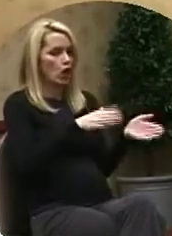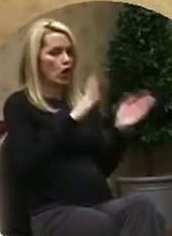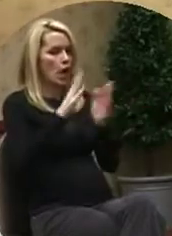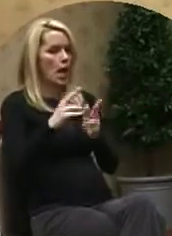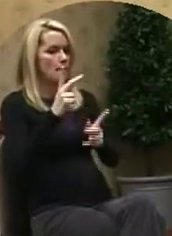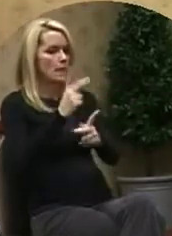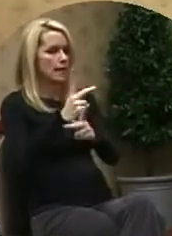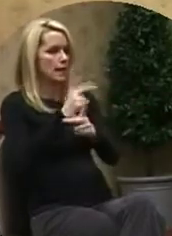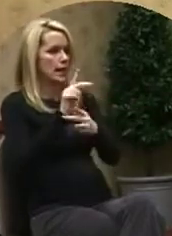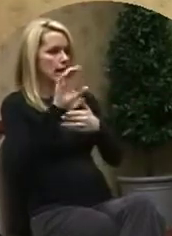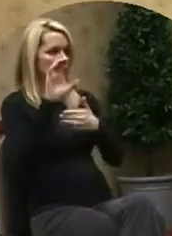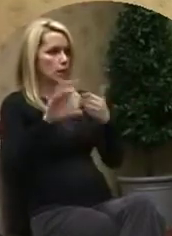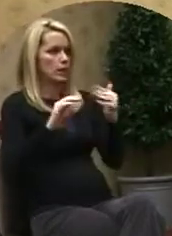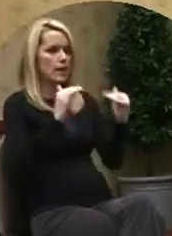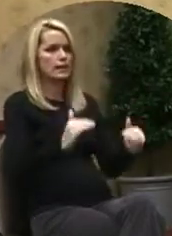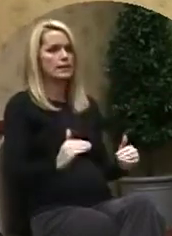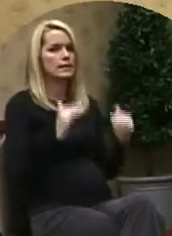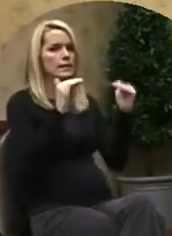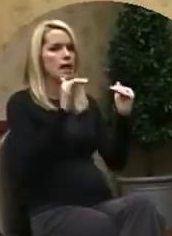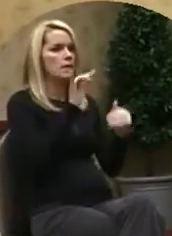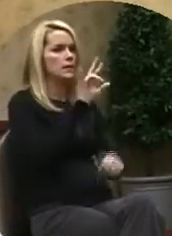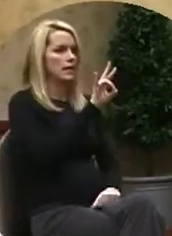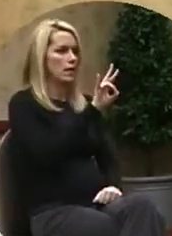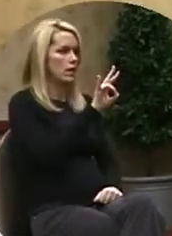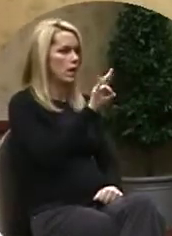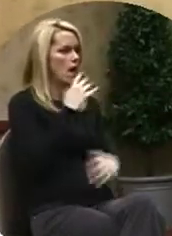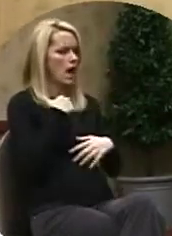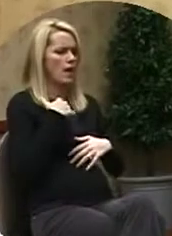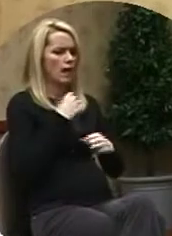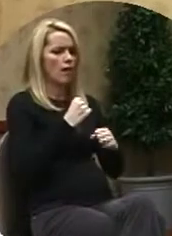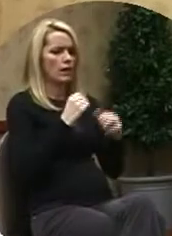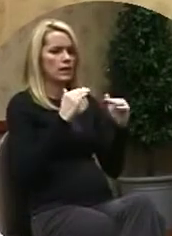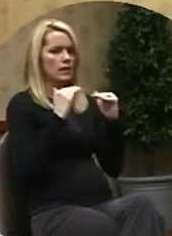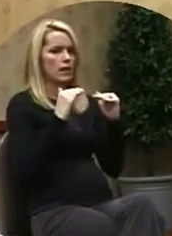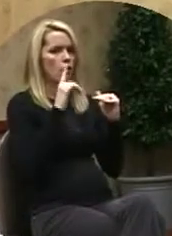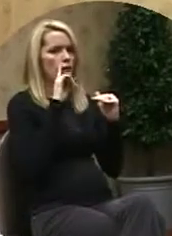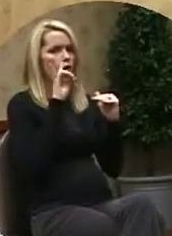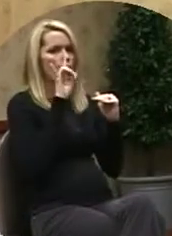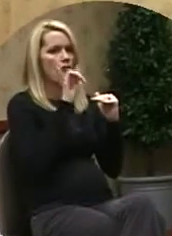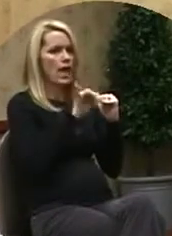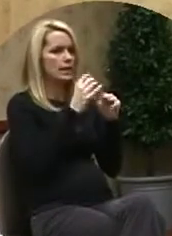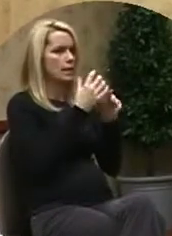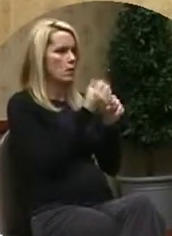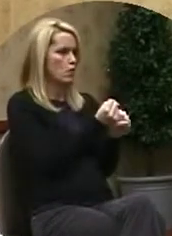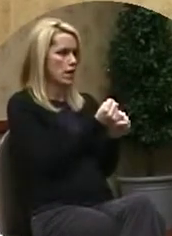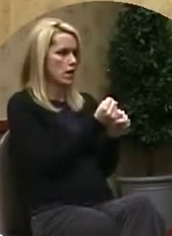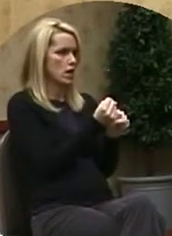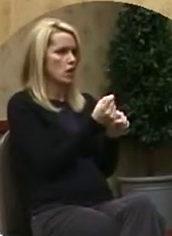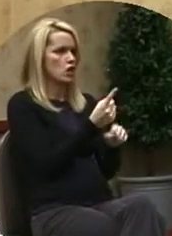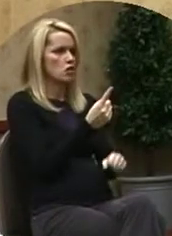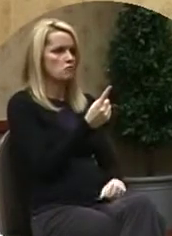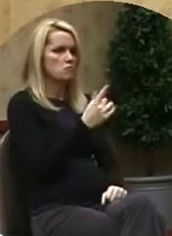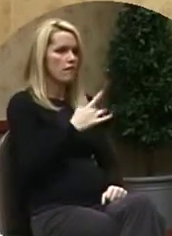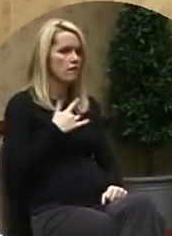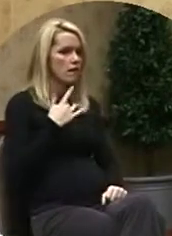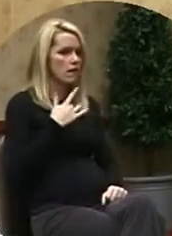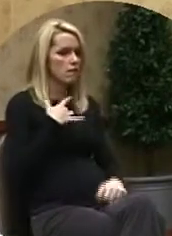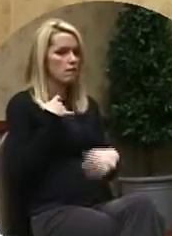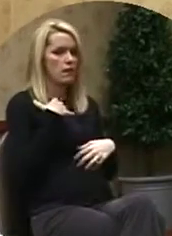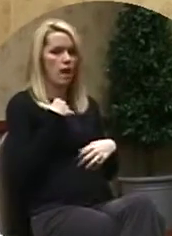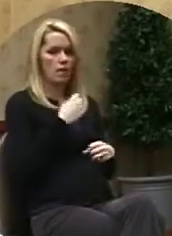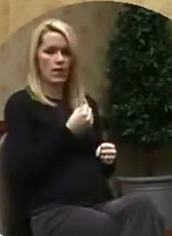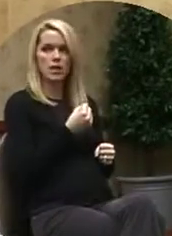Step 7 is what's your confidence level in that summary? How confident are you that